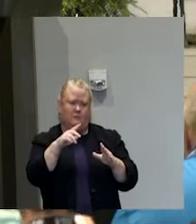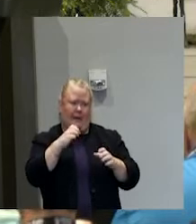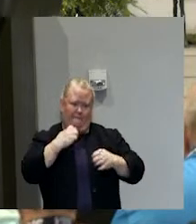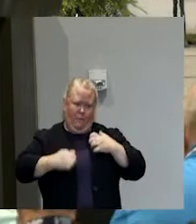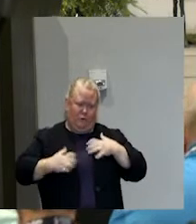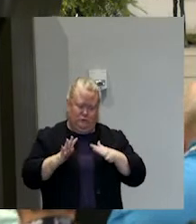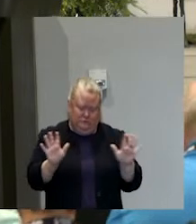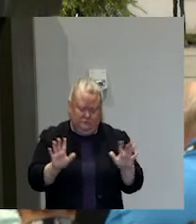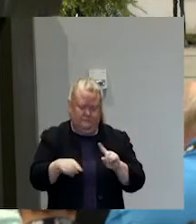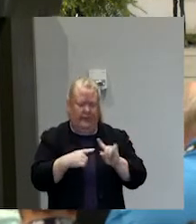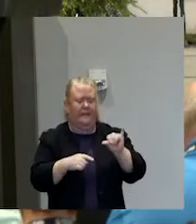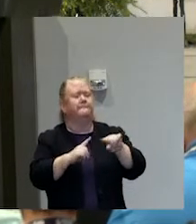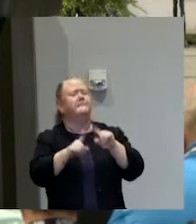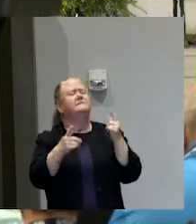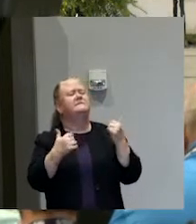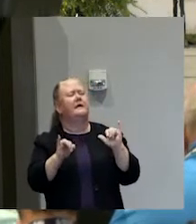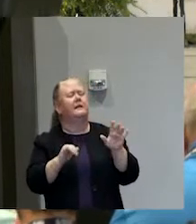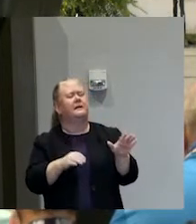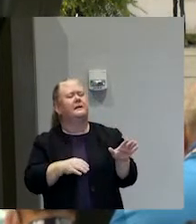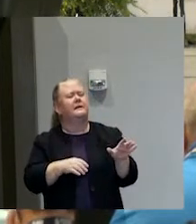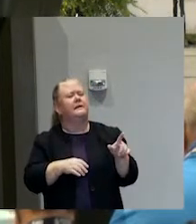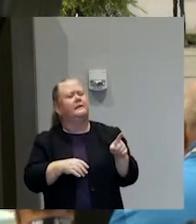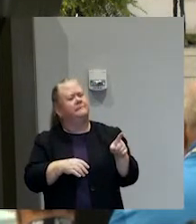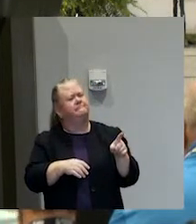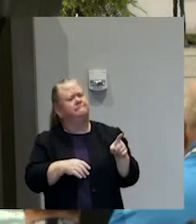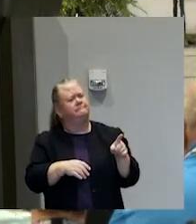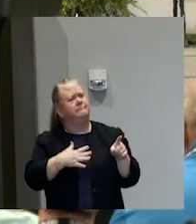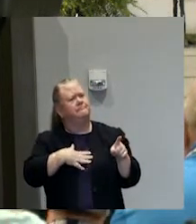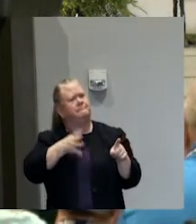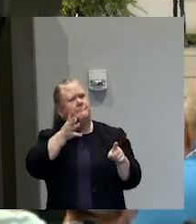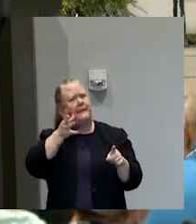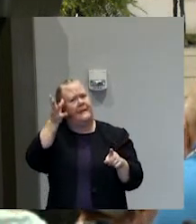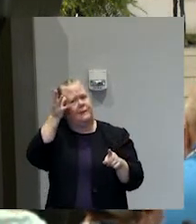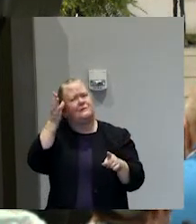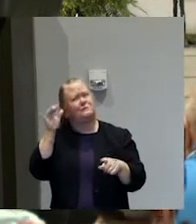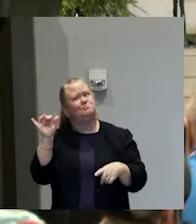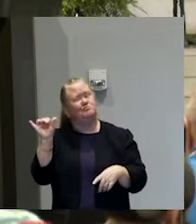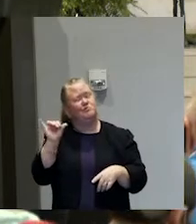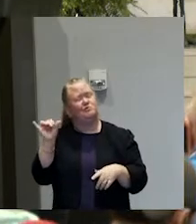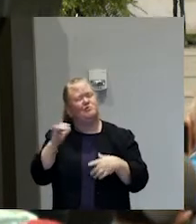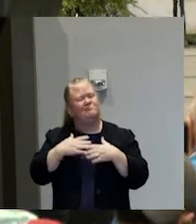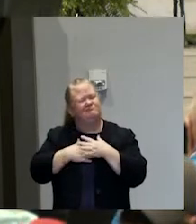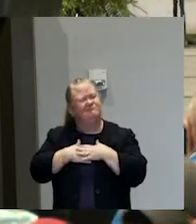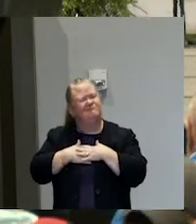it, but also my parents, and